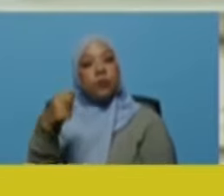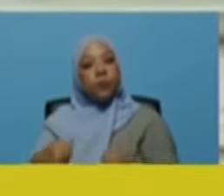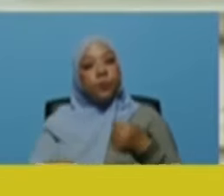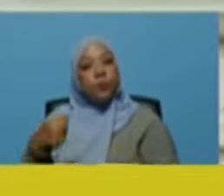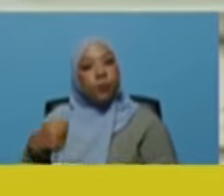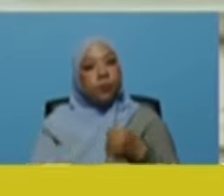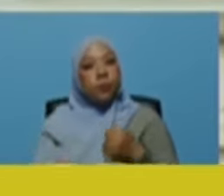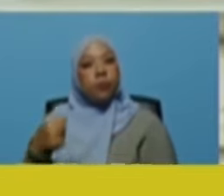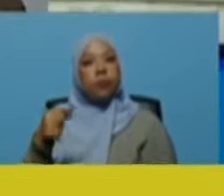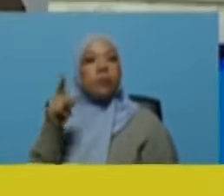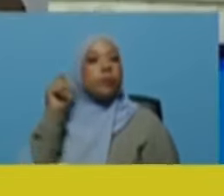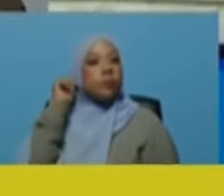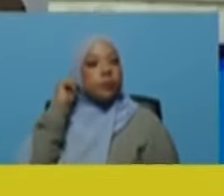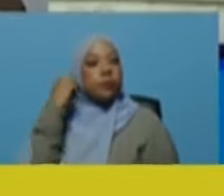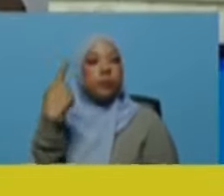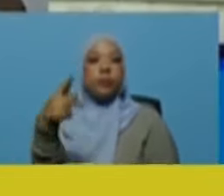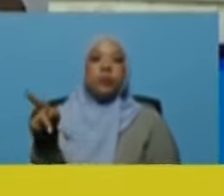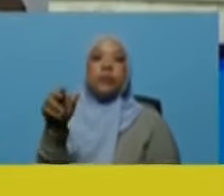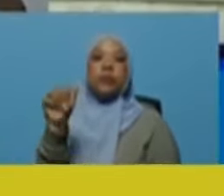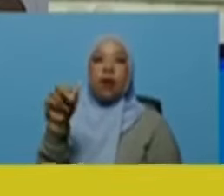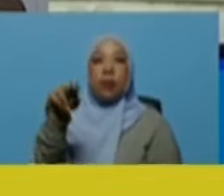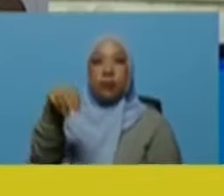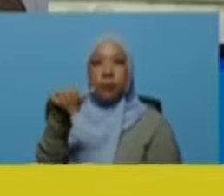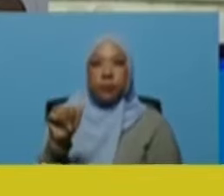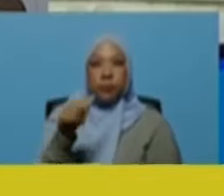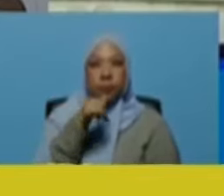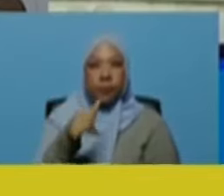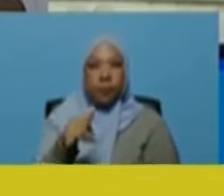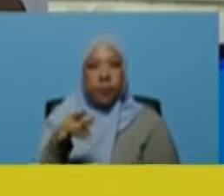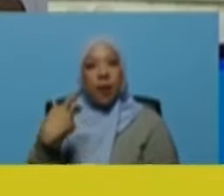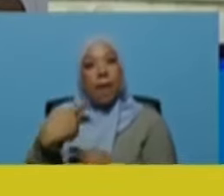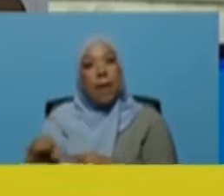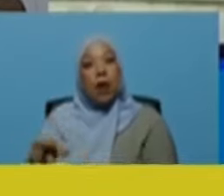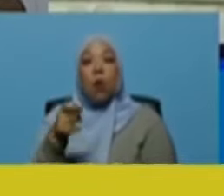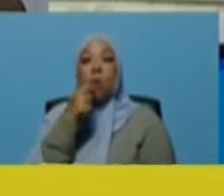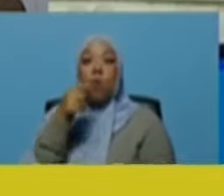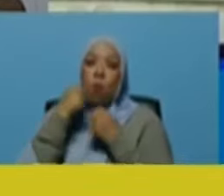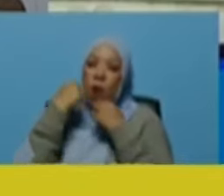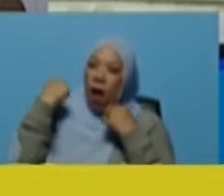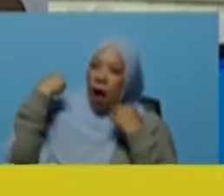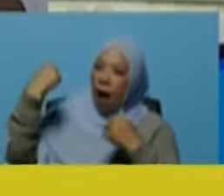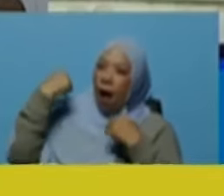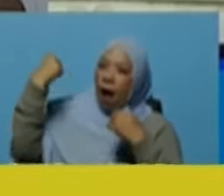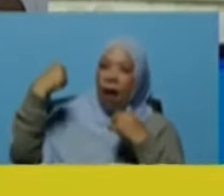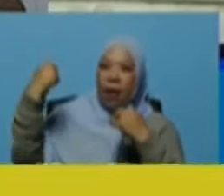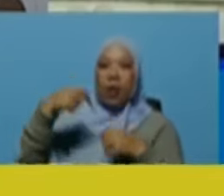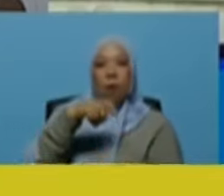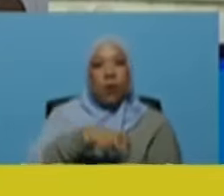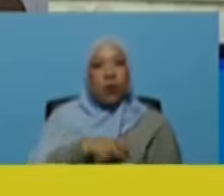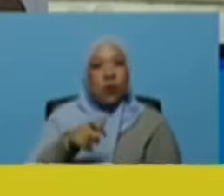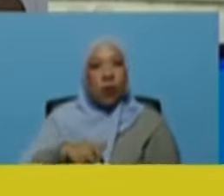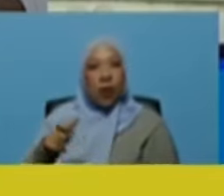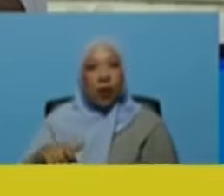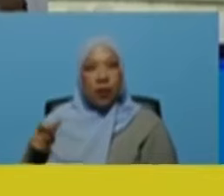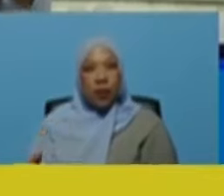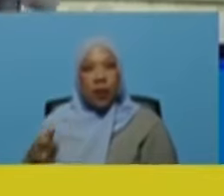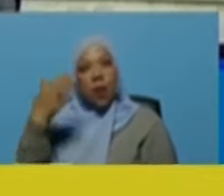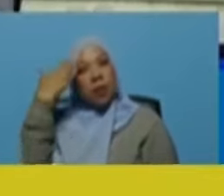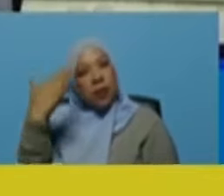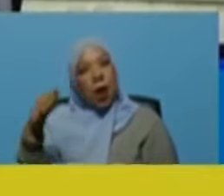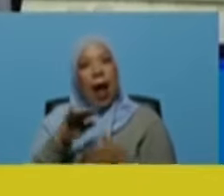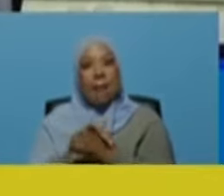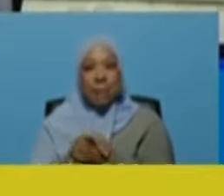La Parroquia Guerrera Ana Soto. My loved parroquia warrior to the neighborhoods, to